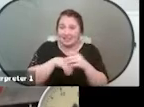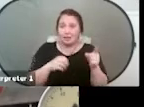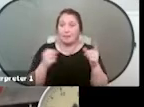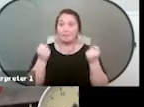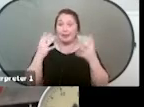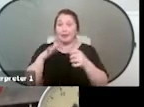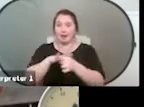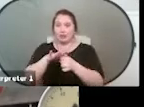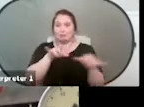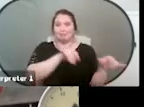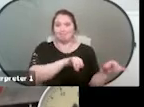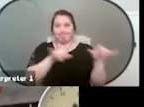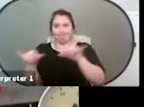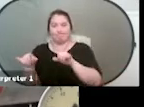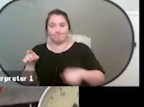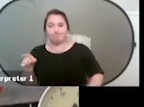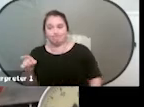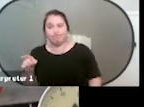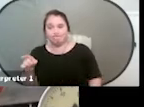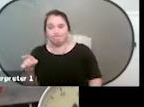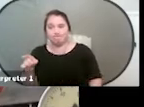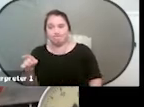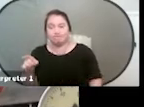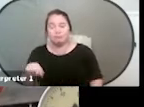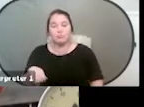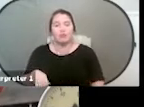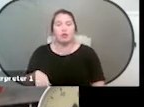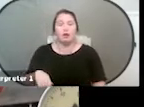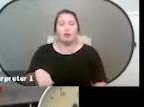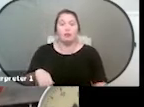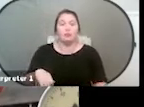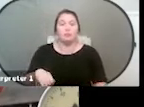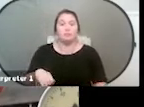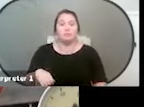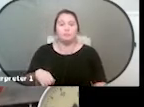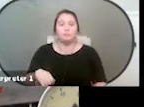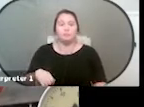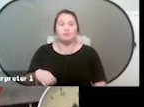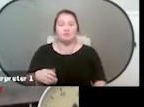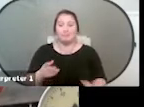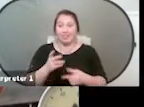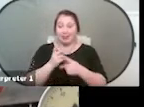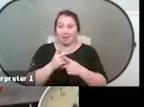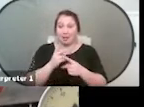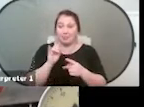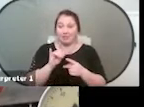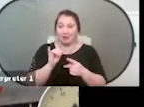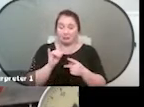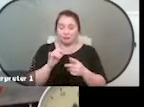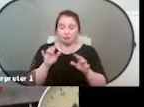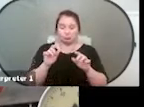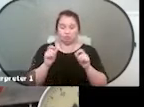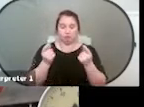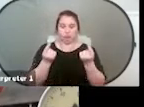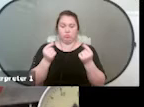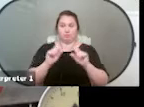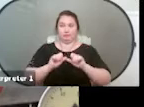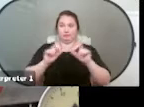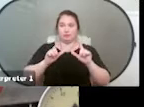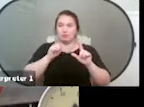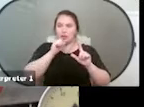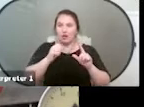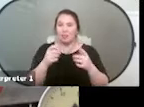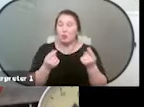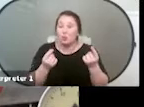were like that. That kind of kept those boilers from coming on. It's just kind of ruptured and